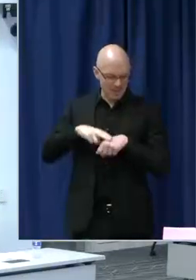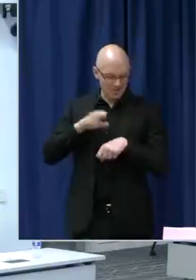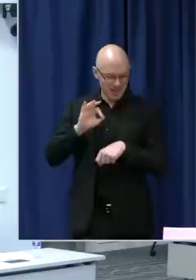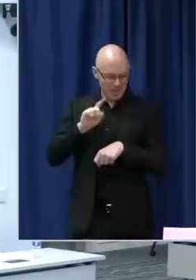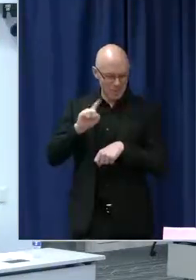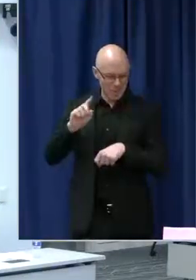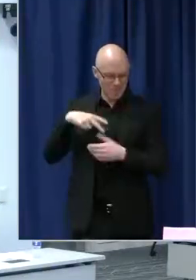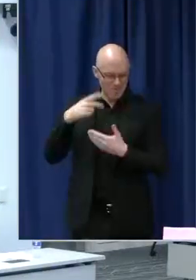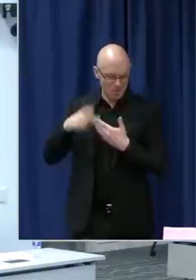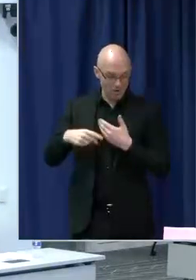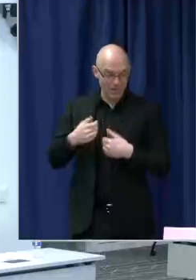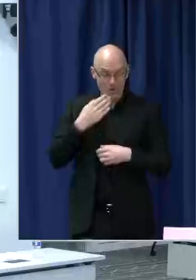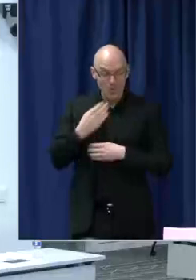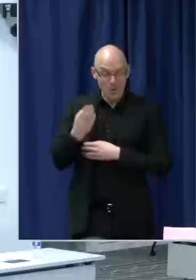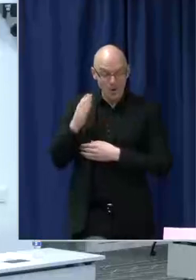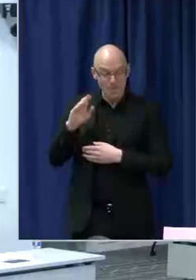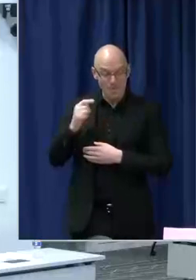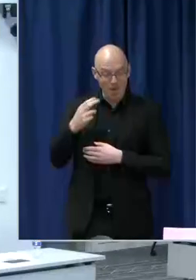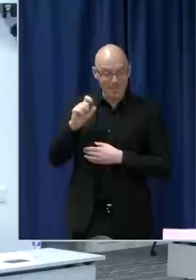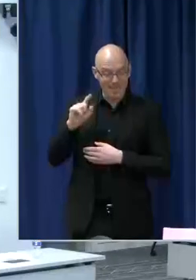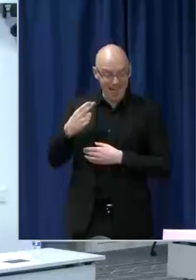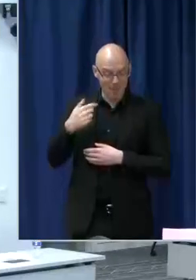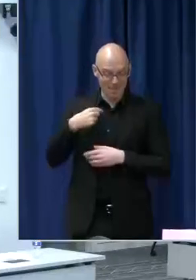Good morning. Beth Slough, Hamilton Relay.